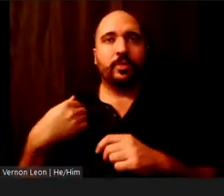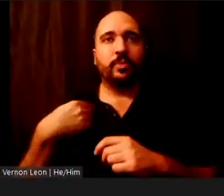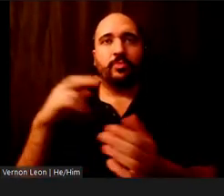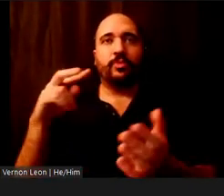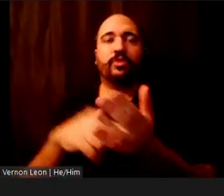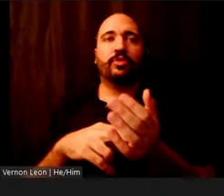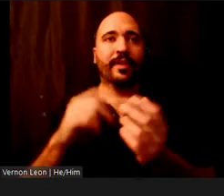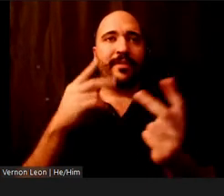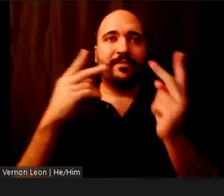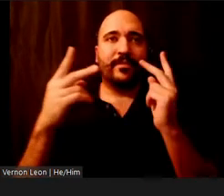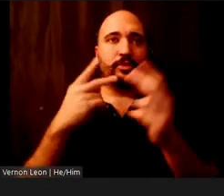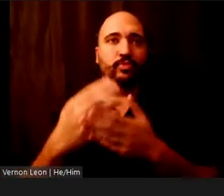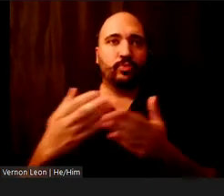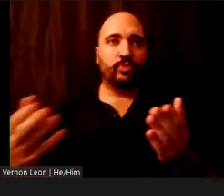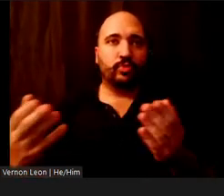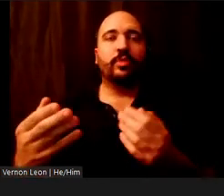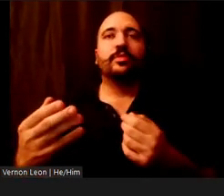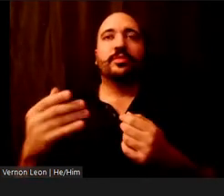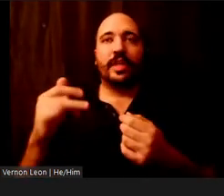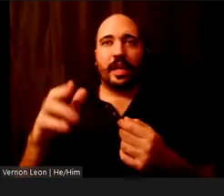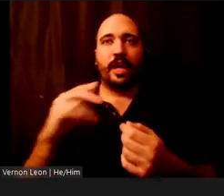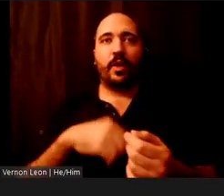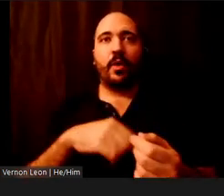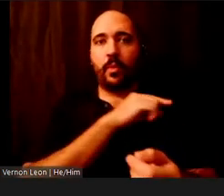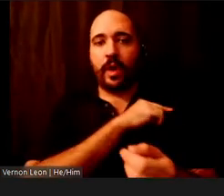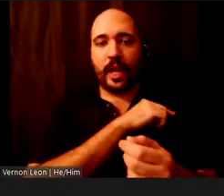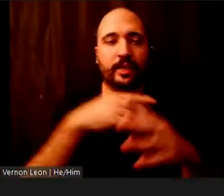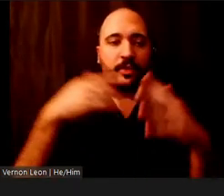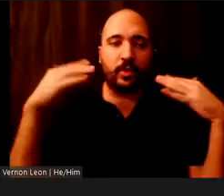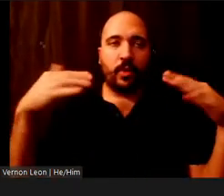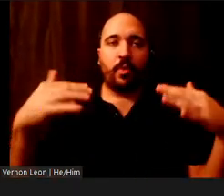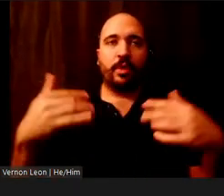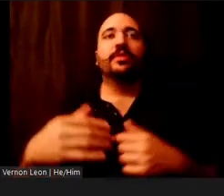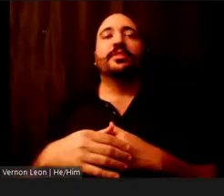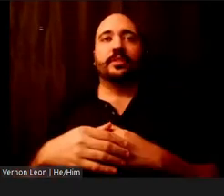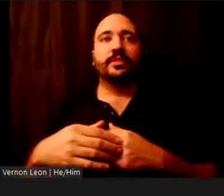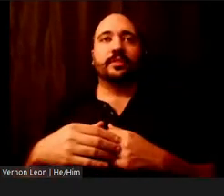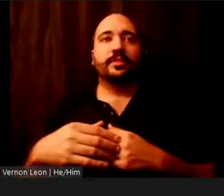the visual resources, air quality noise, and environmental justice, among others.